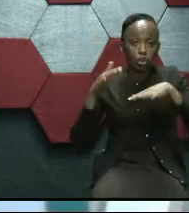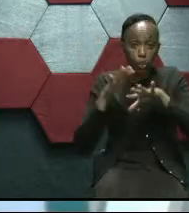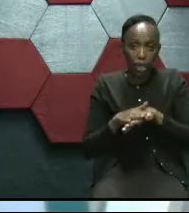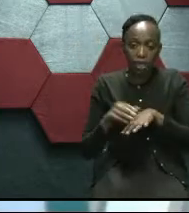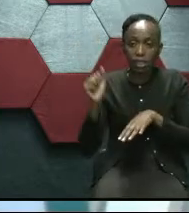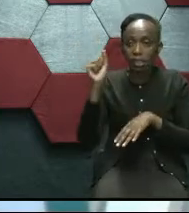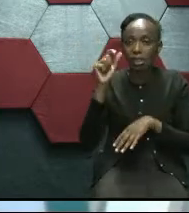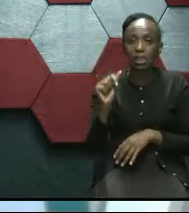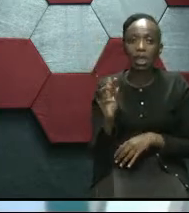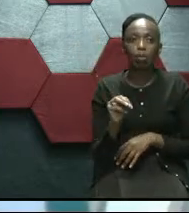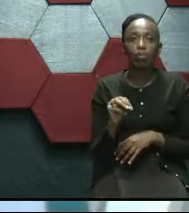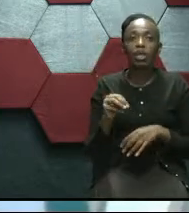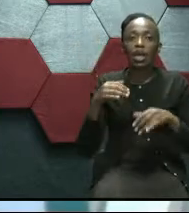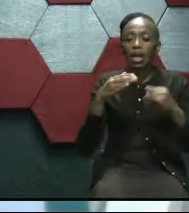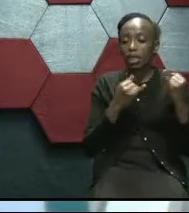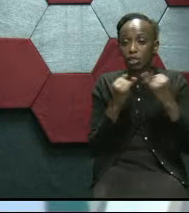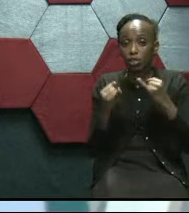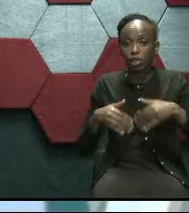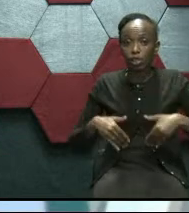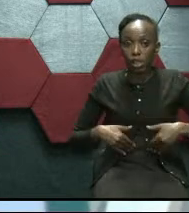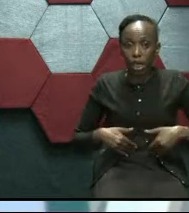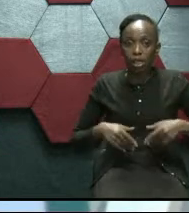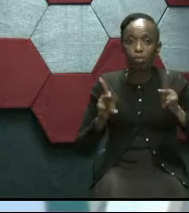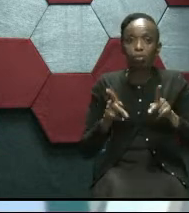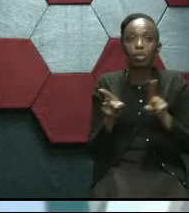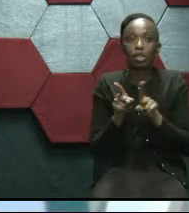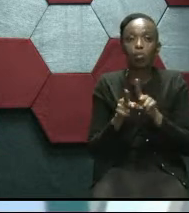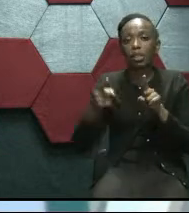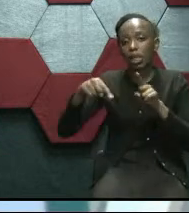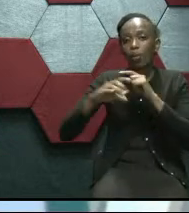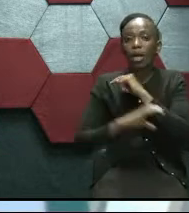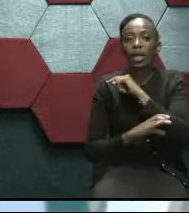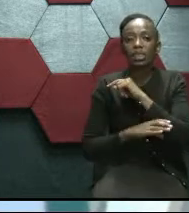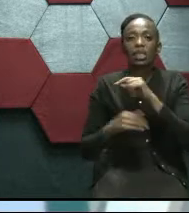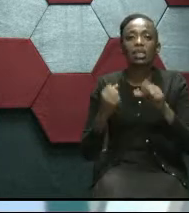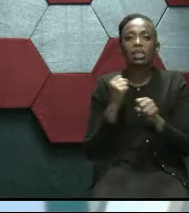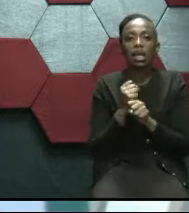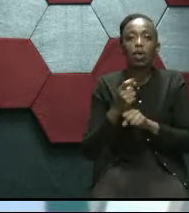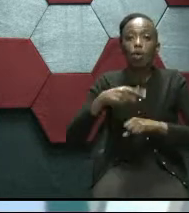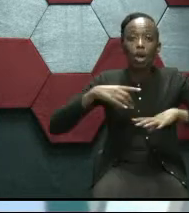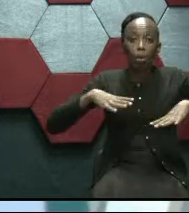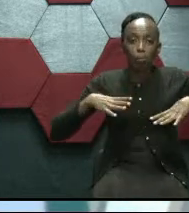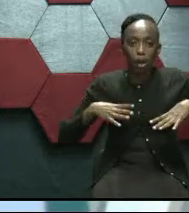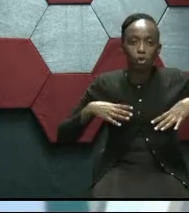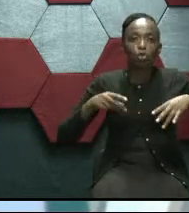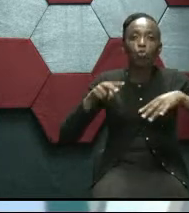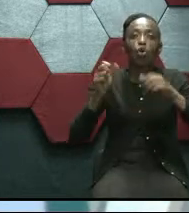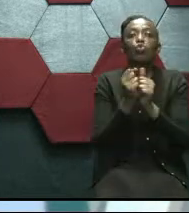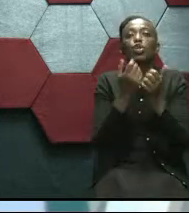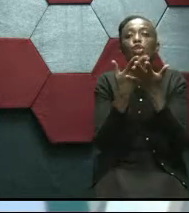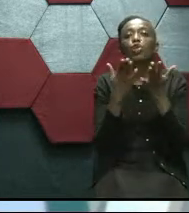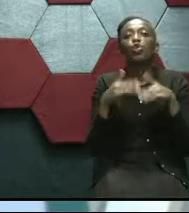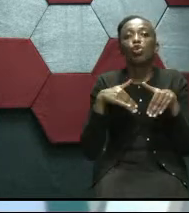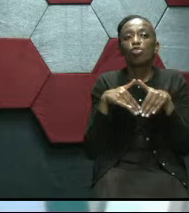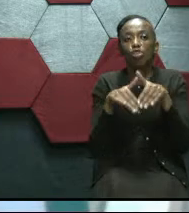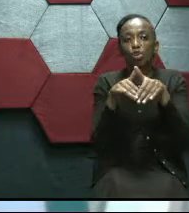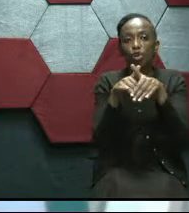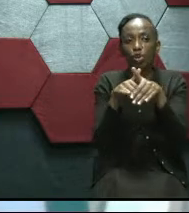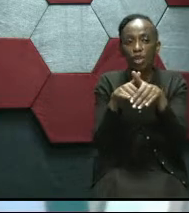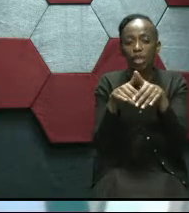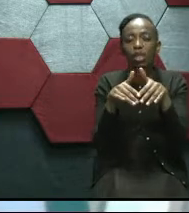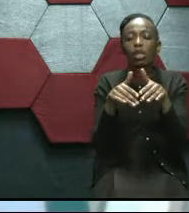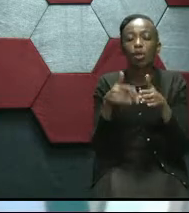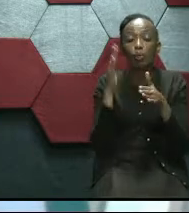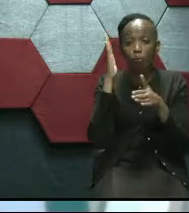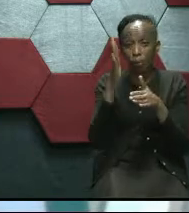and the brilliance of your young people, as Ireland has done. We're so proud to walk this journey with you, following the path laid down by